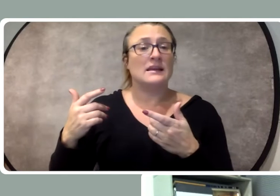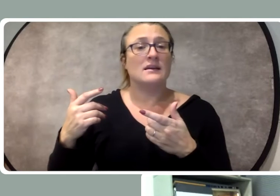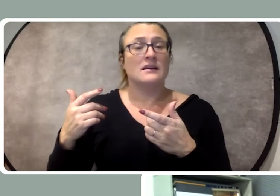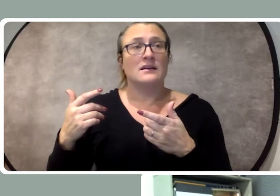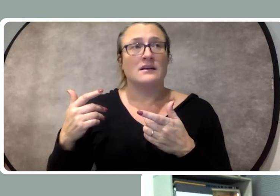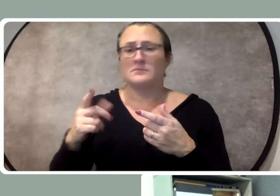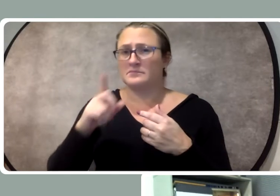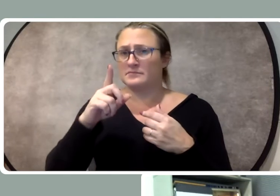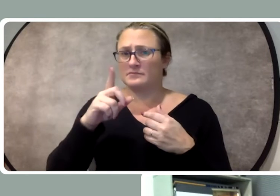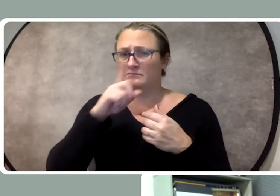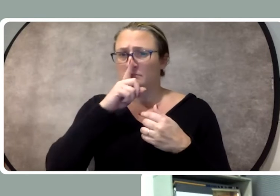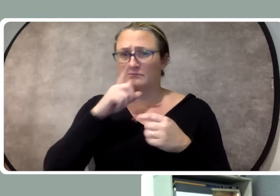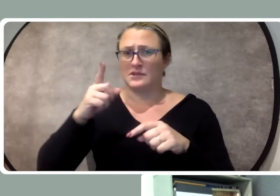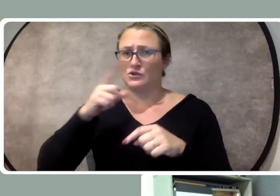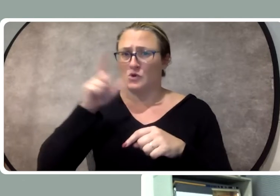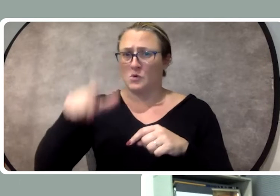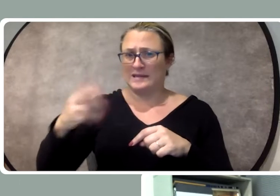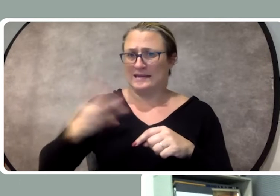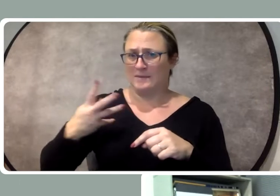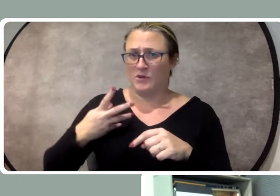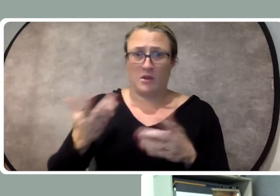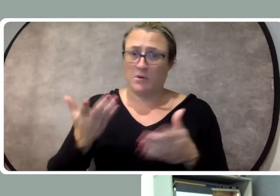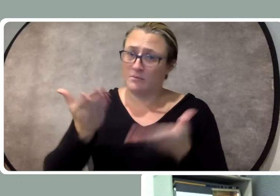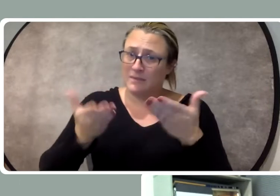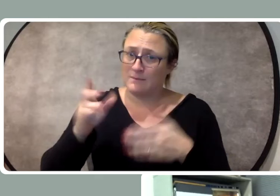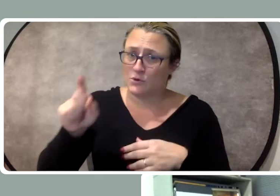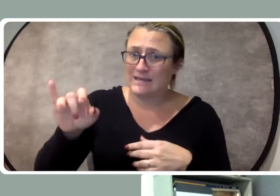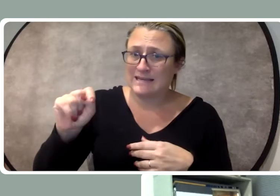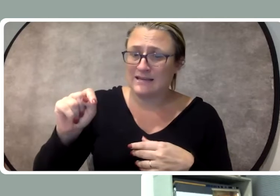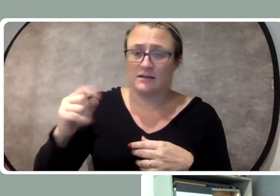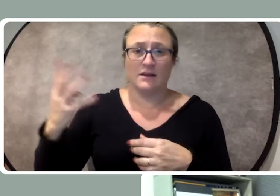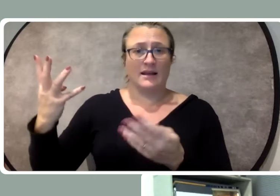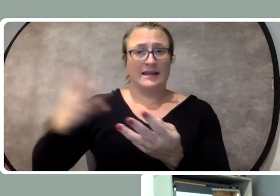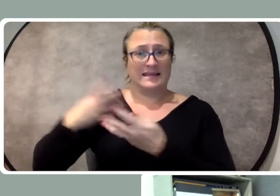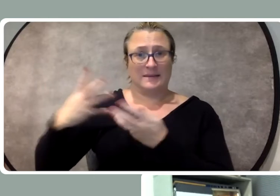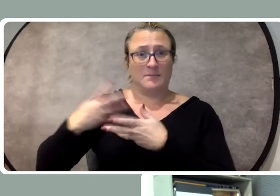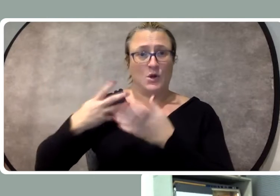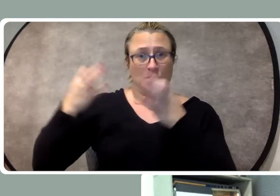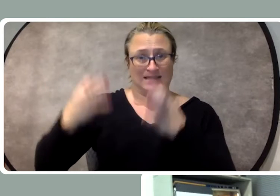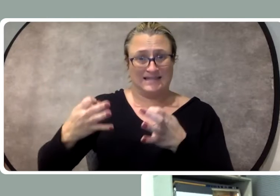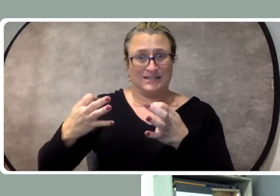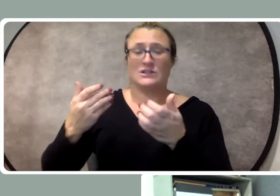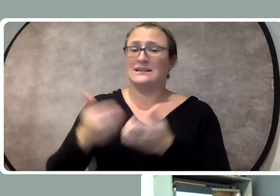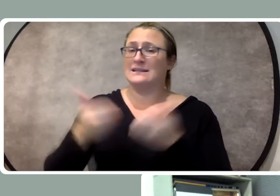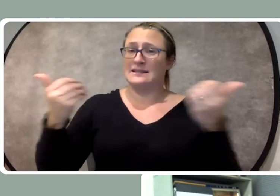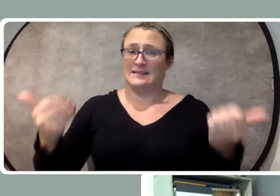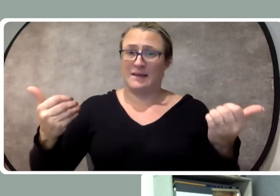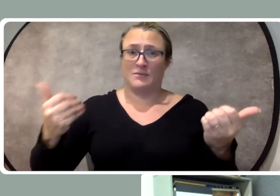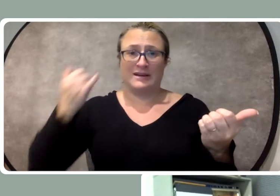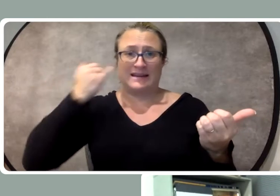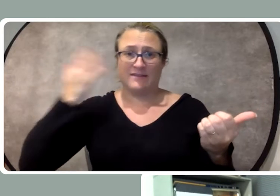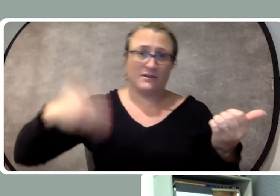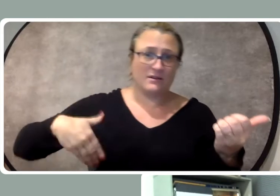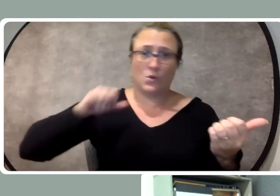you don't need chemotherapy. The chemotherapy decision is made completely independent of